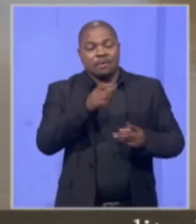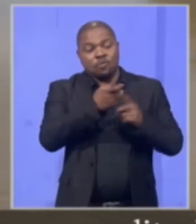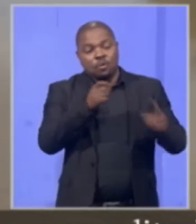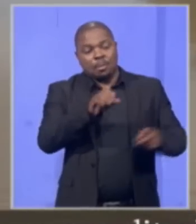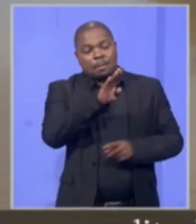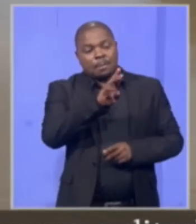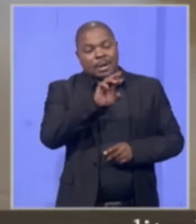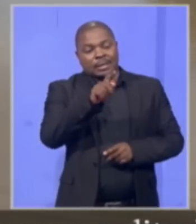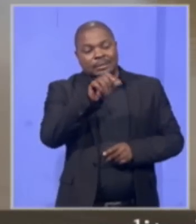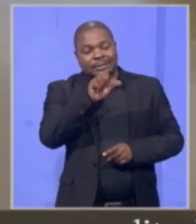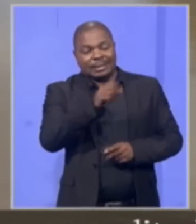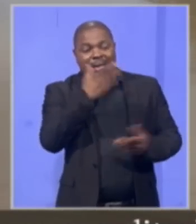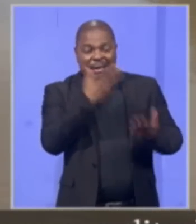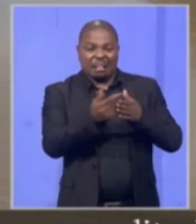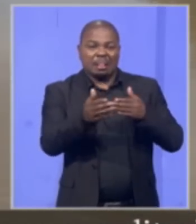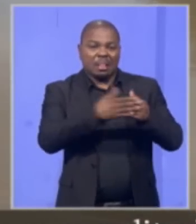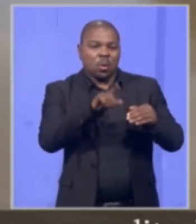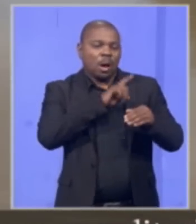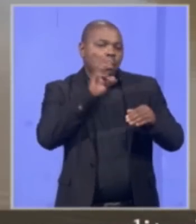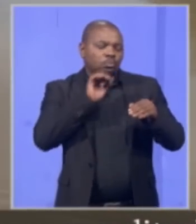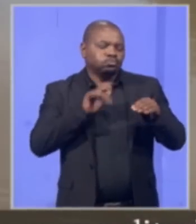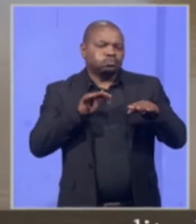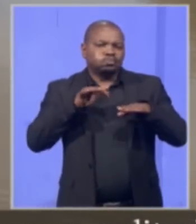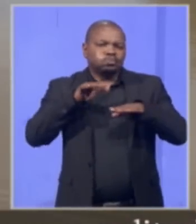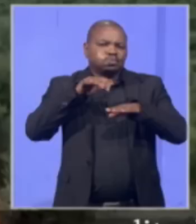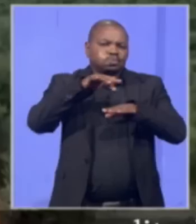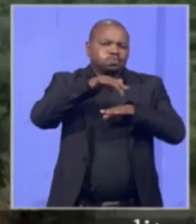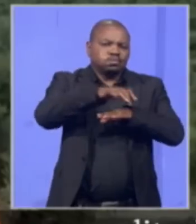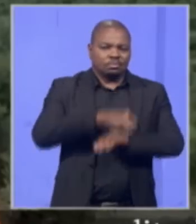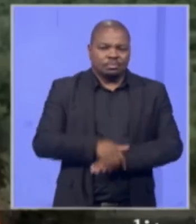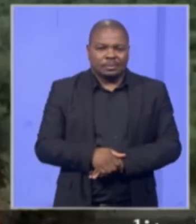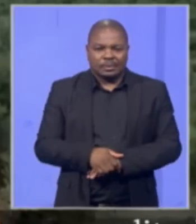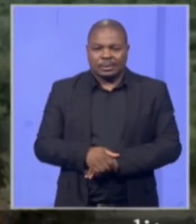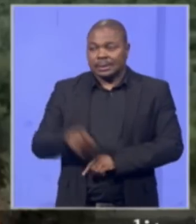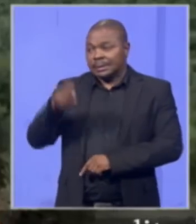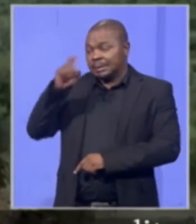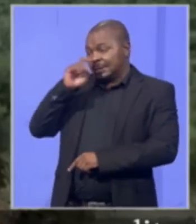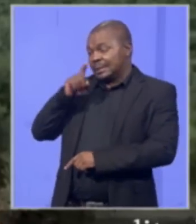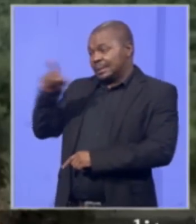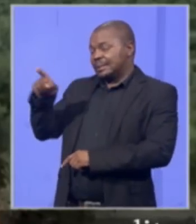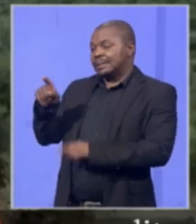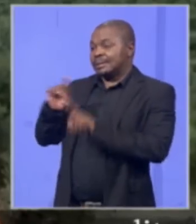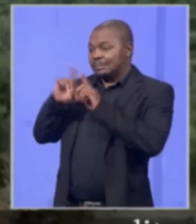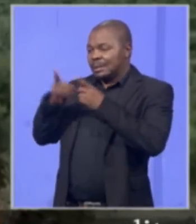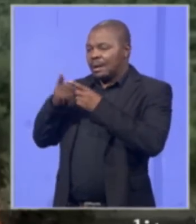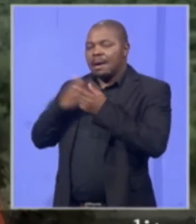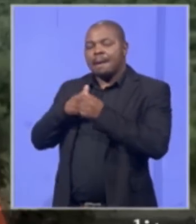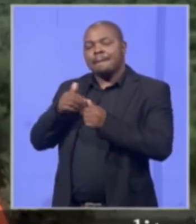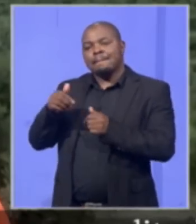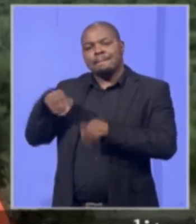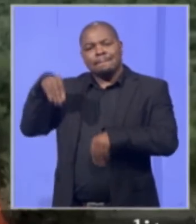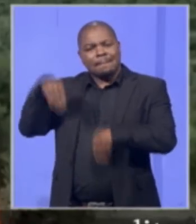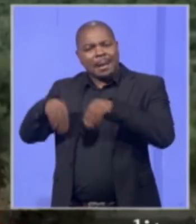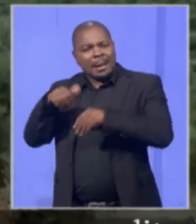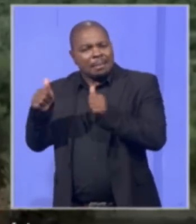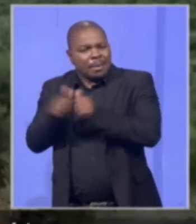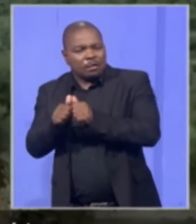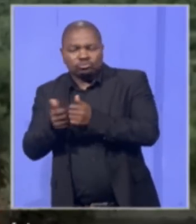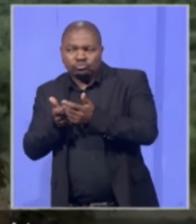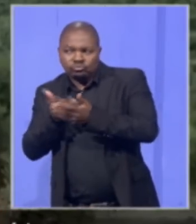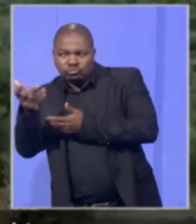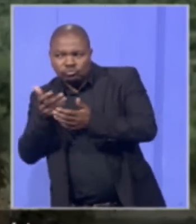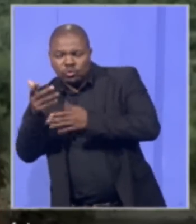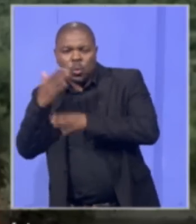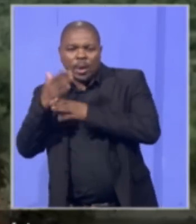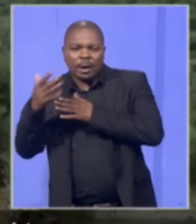fa metsi a tswelela go di aparela. We'll have to engage with our sister departments, our partners in mine, so that we can come together, join efforts